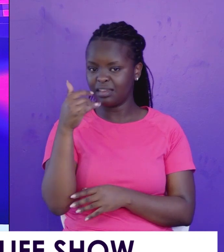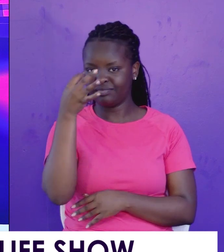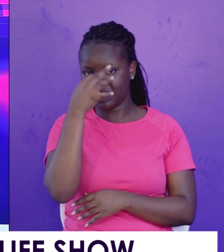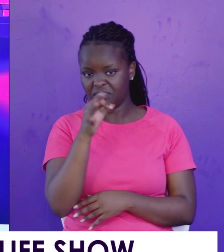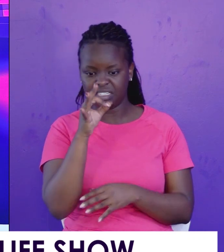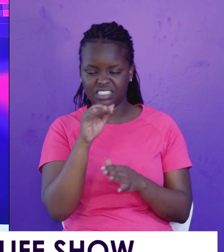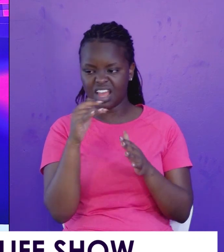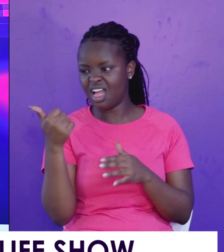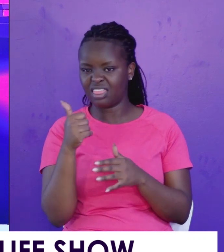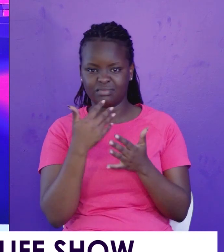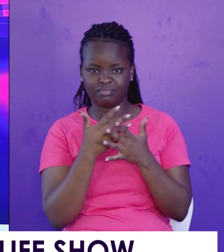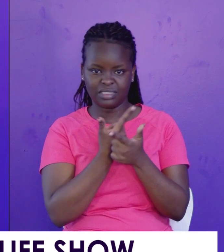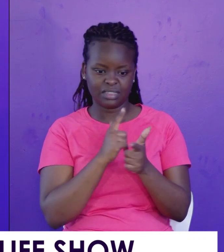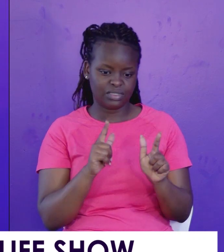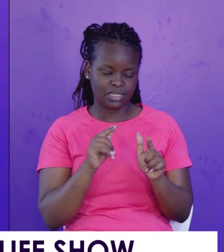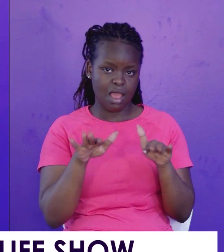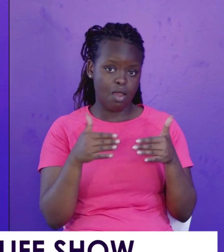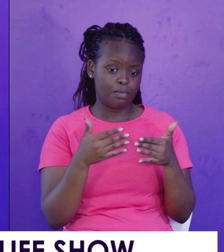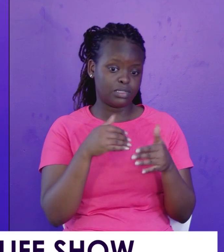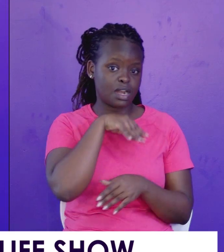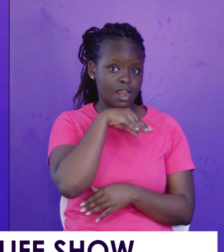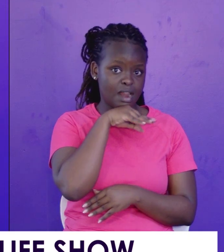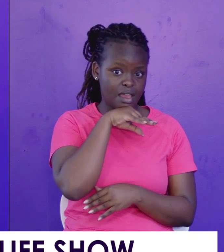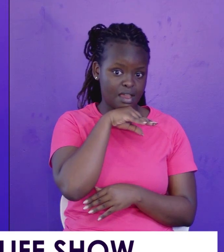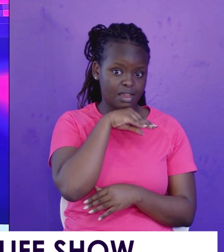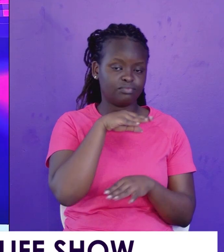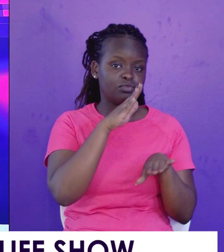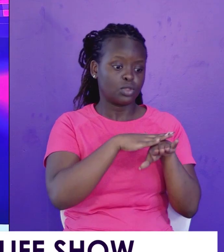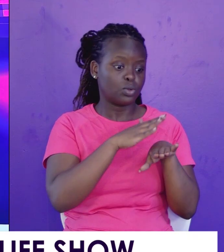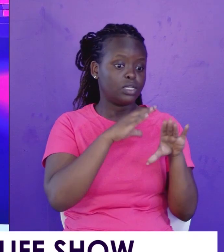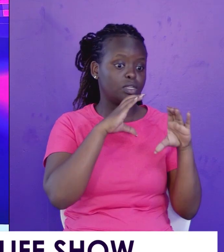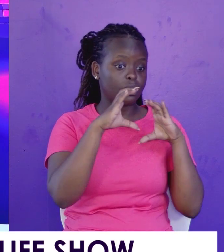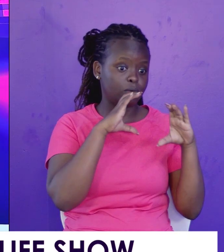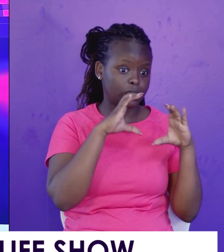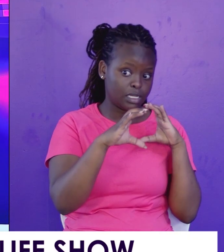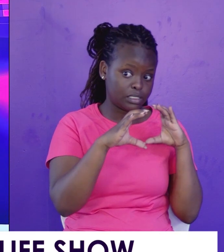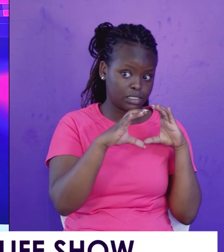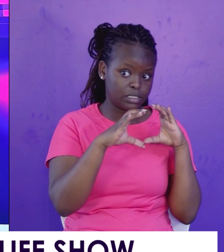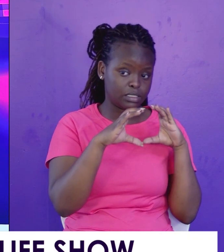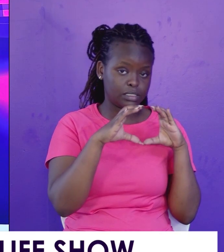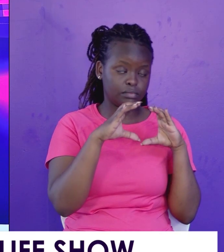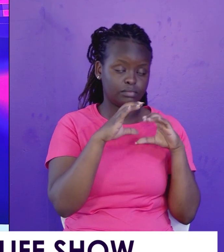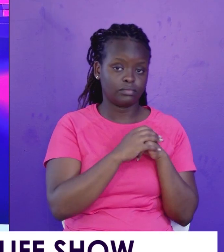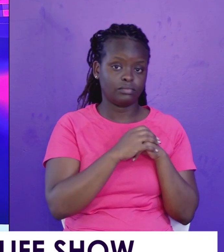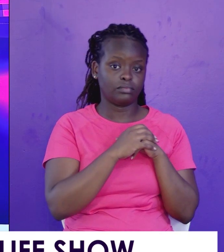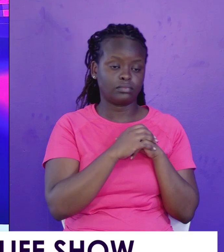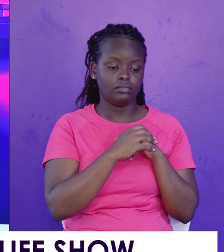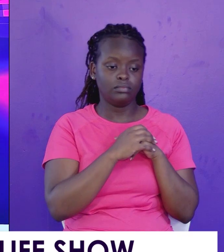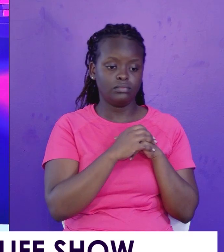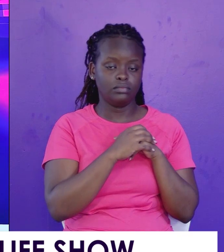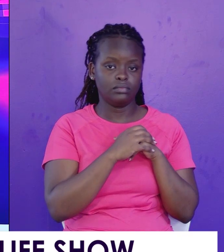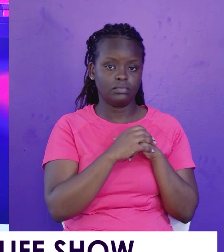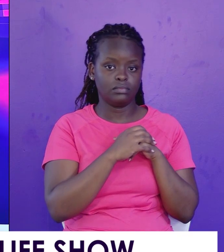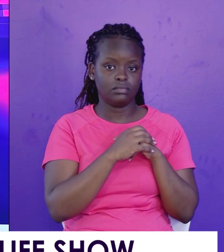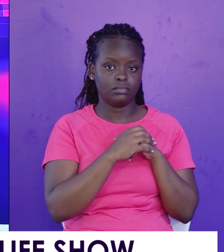have you. How about Raila Odinga? Raila Odinga is good in communicating, I call it